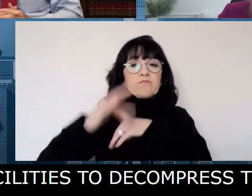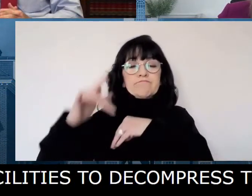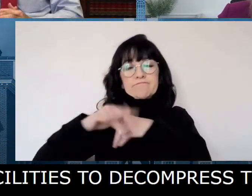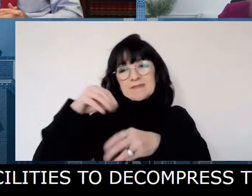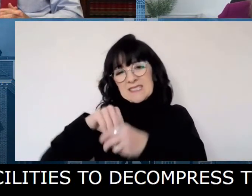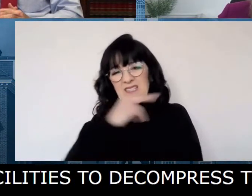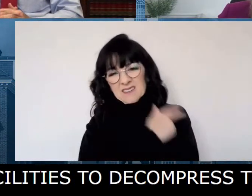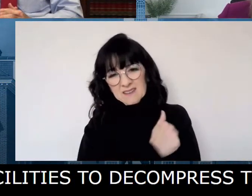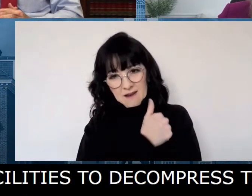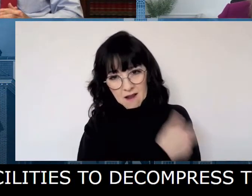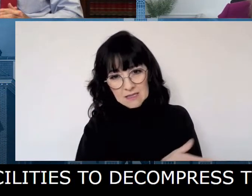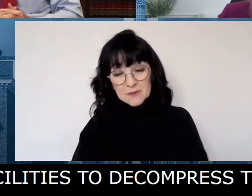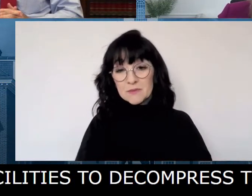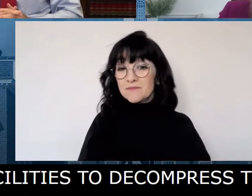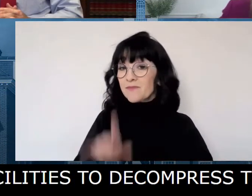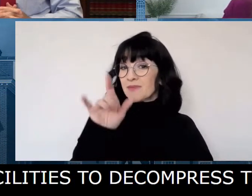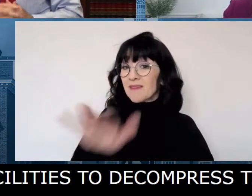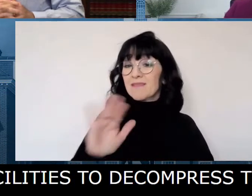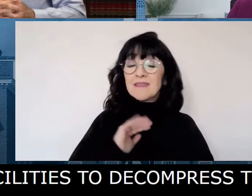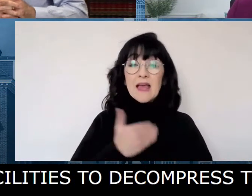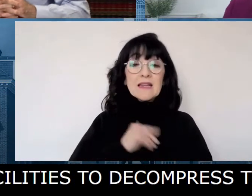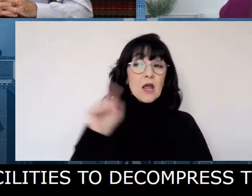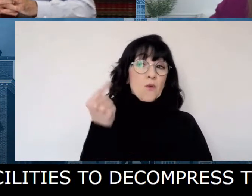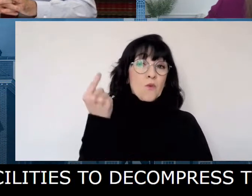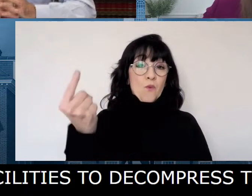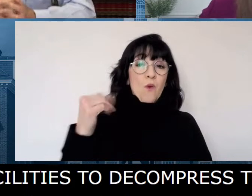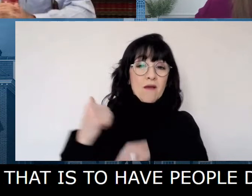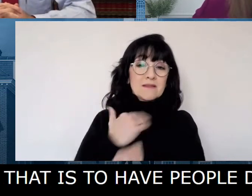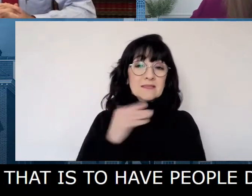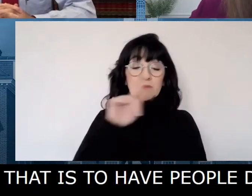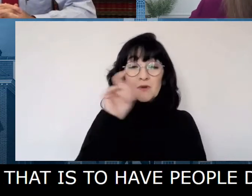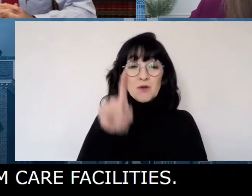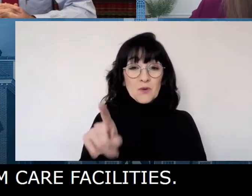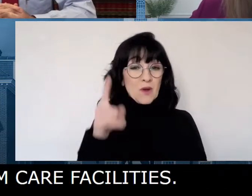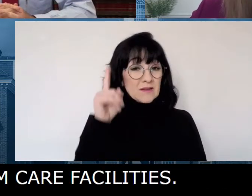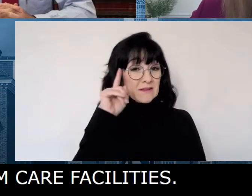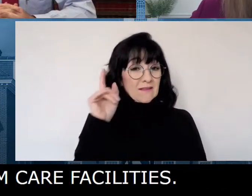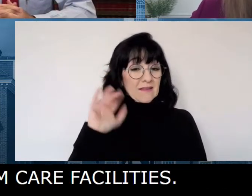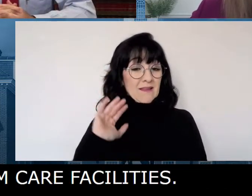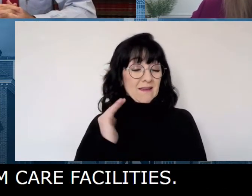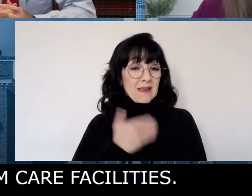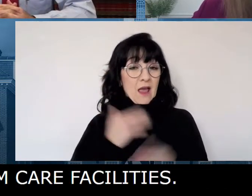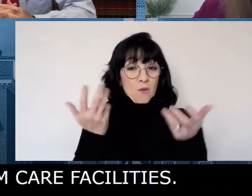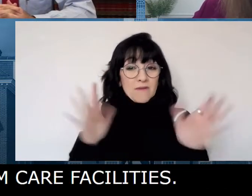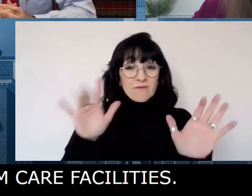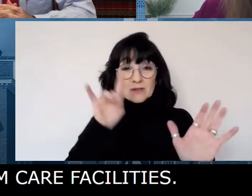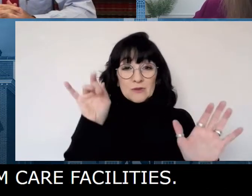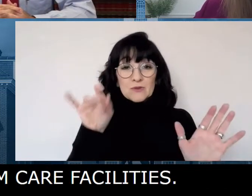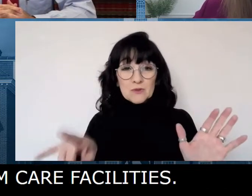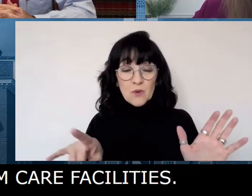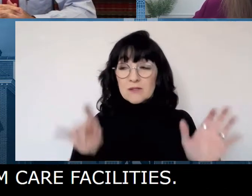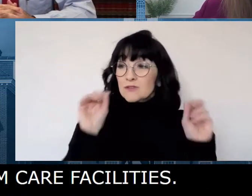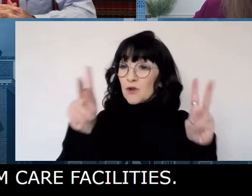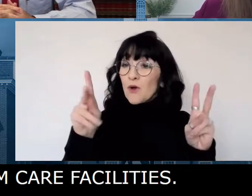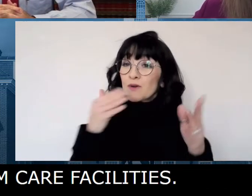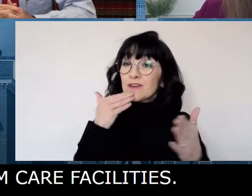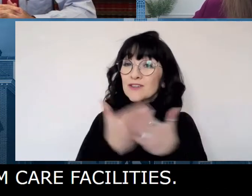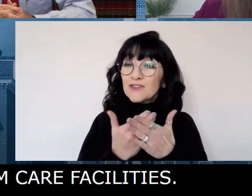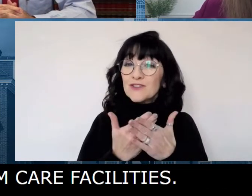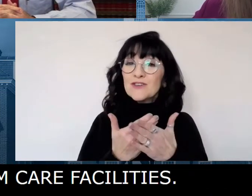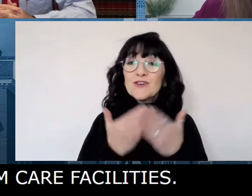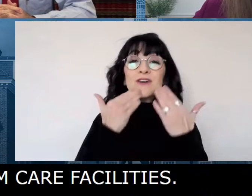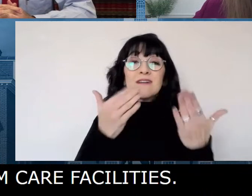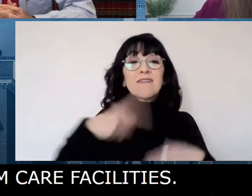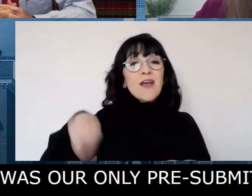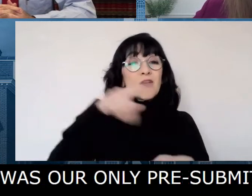And that was our only pre-submitted question. So I think we're all set. Very good. Well, thank you all for joining us on this